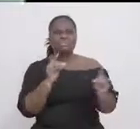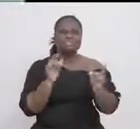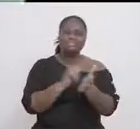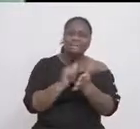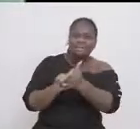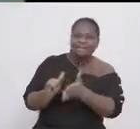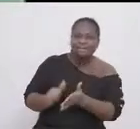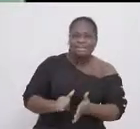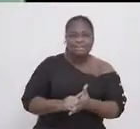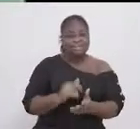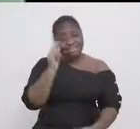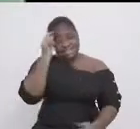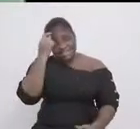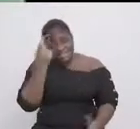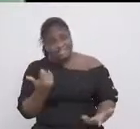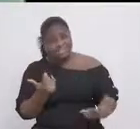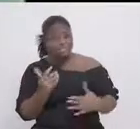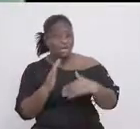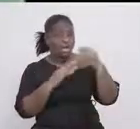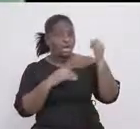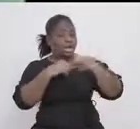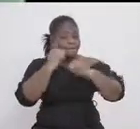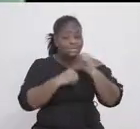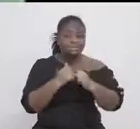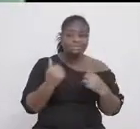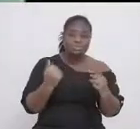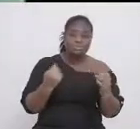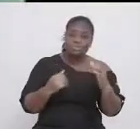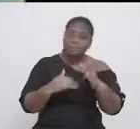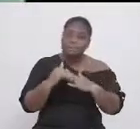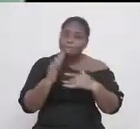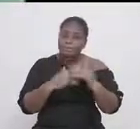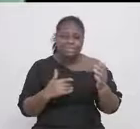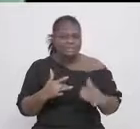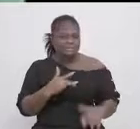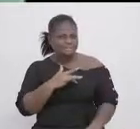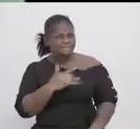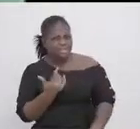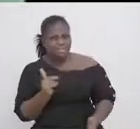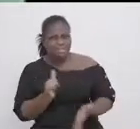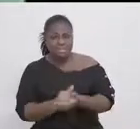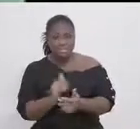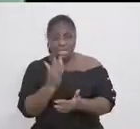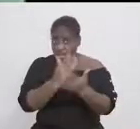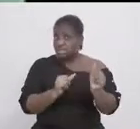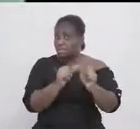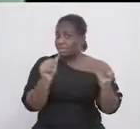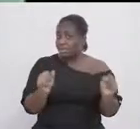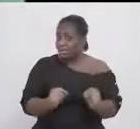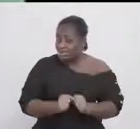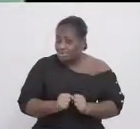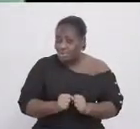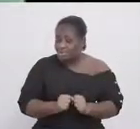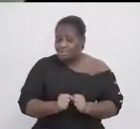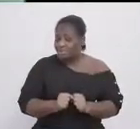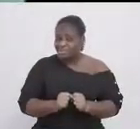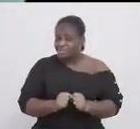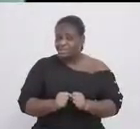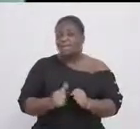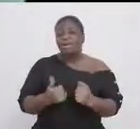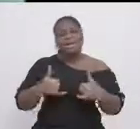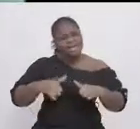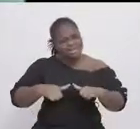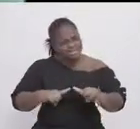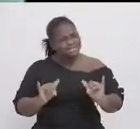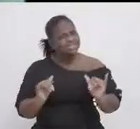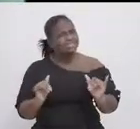developing things, they were thought their capacity were built. We are still, it still feels like, look, in some areas in Ghana, it still feels like, look, we are